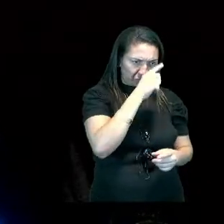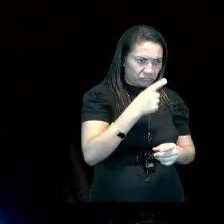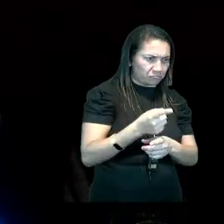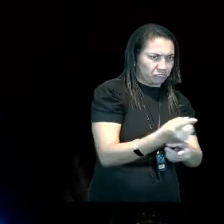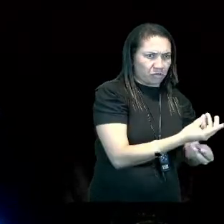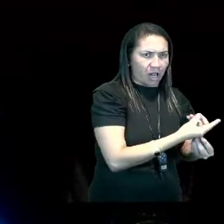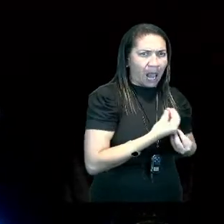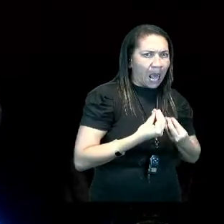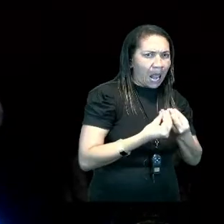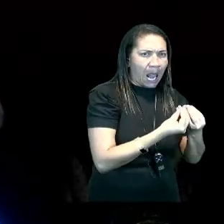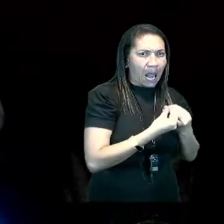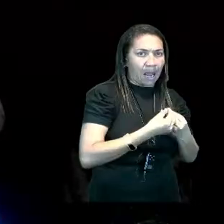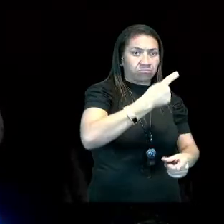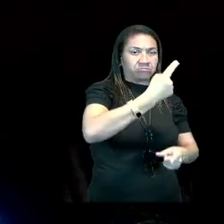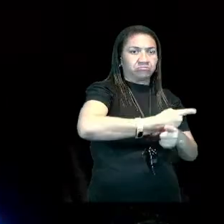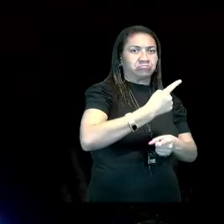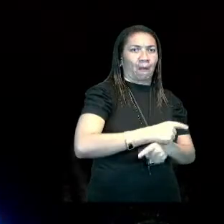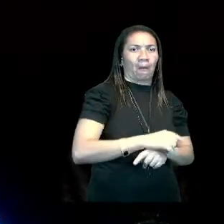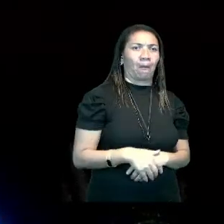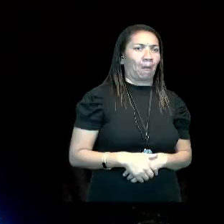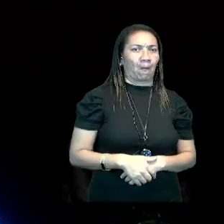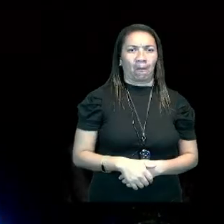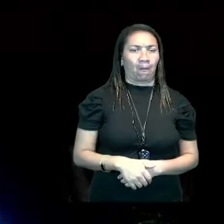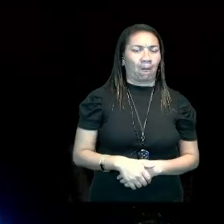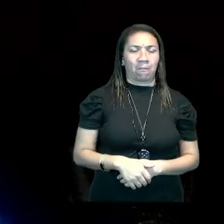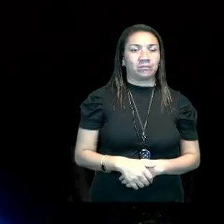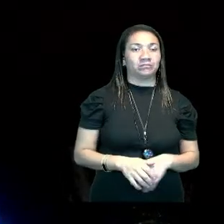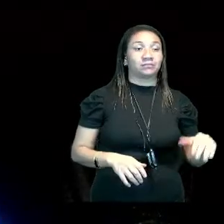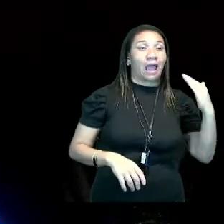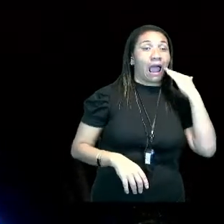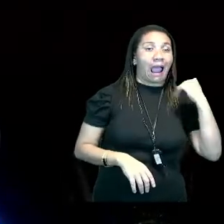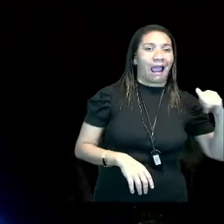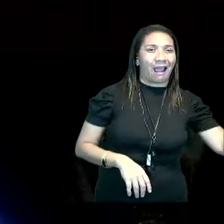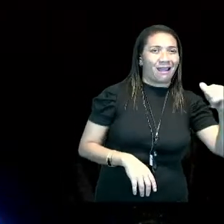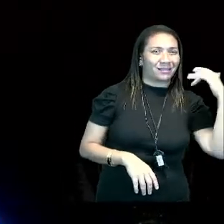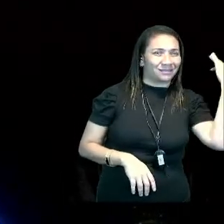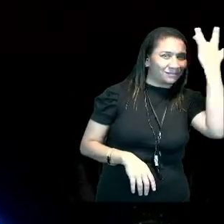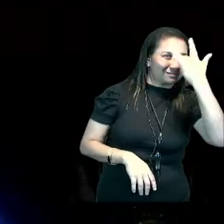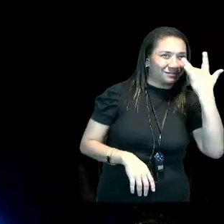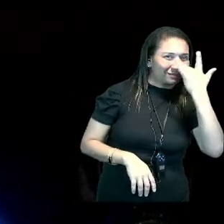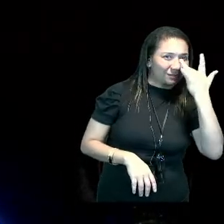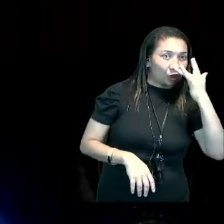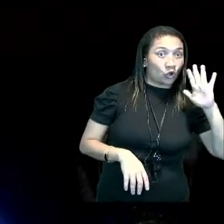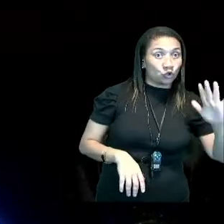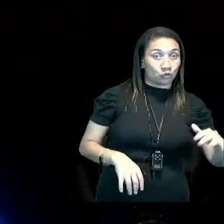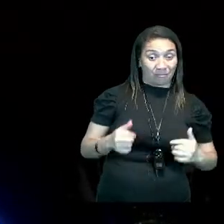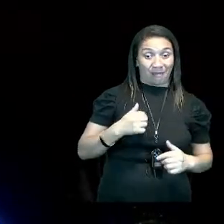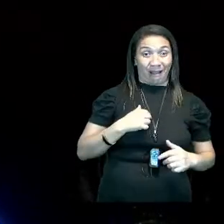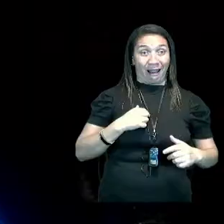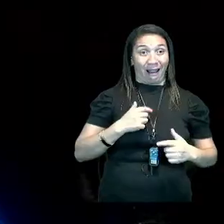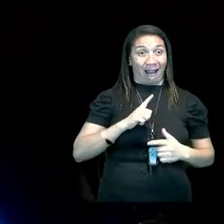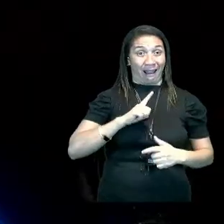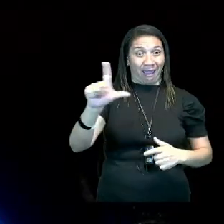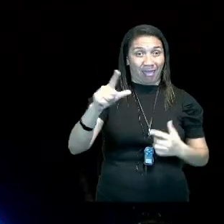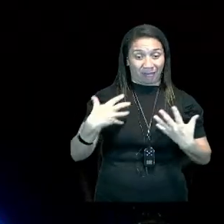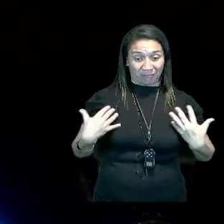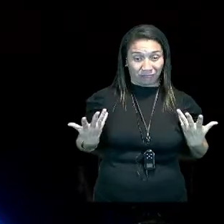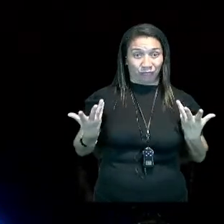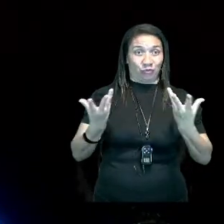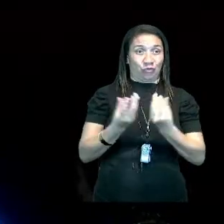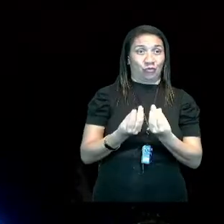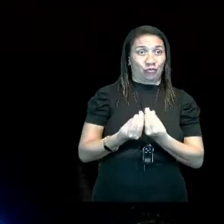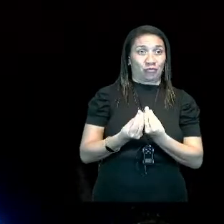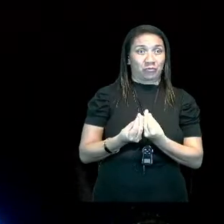because Black women led movements calling for